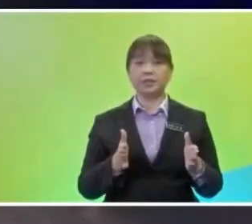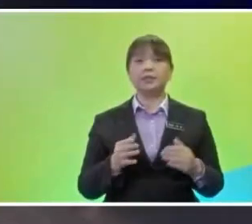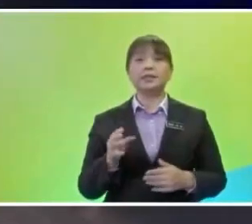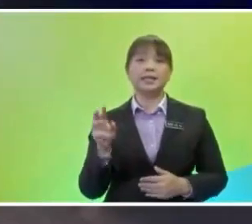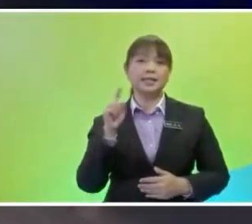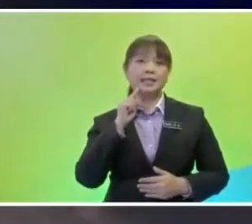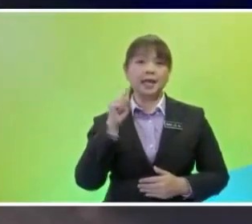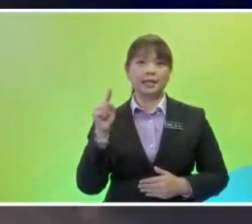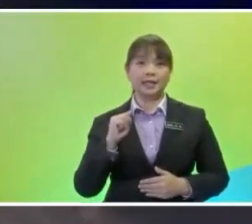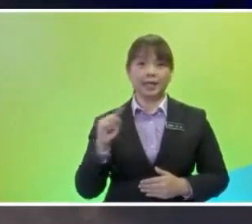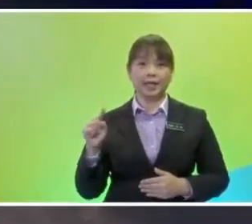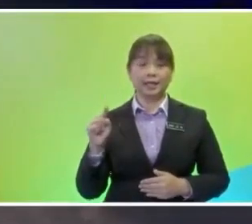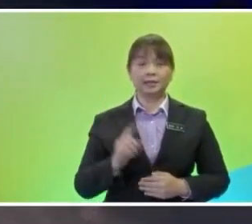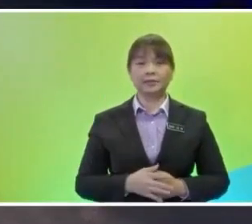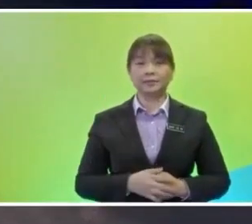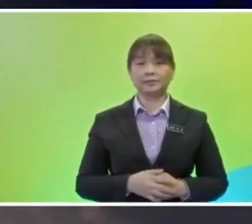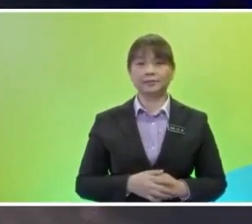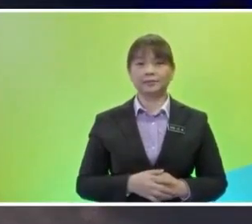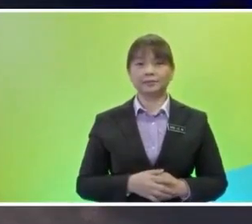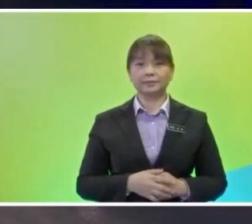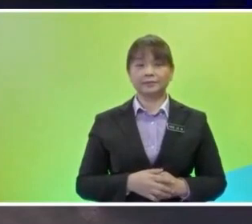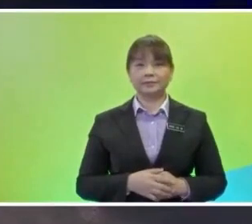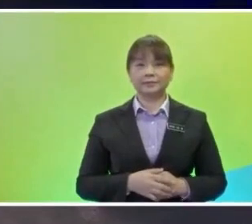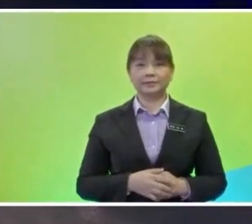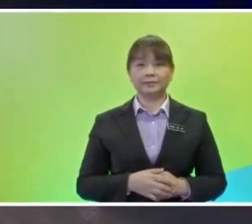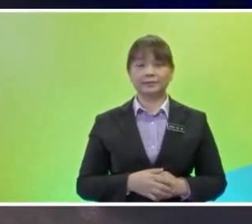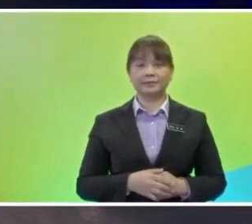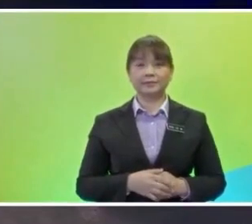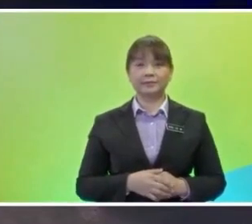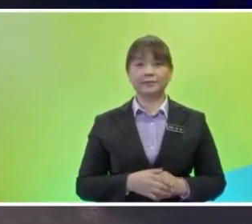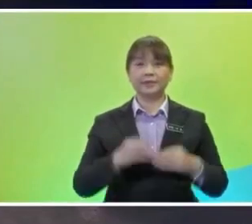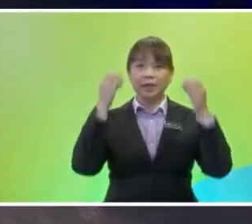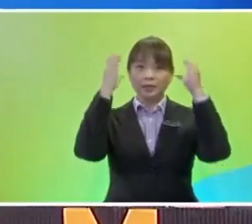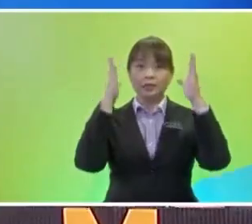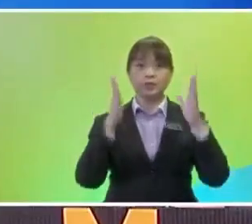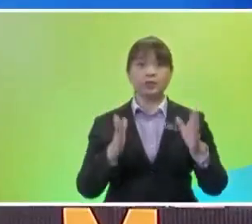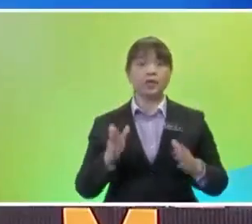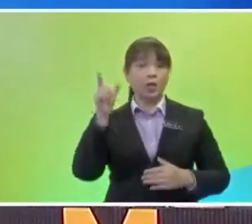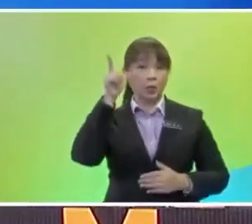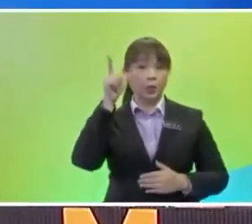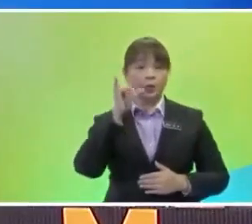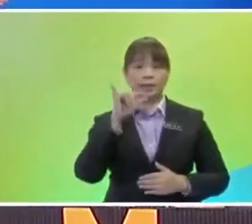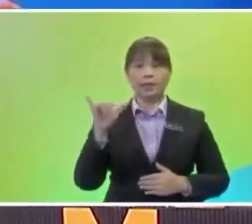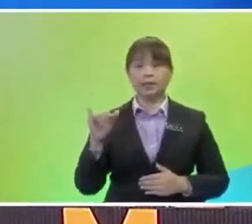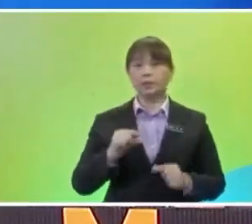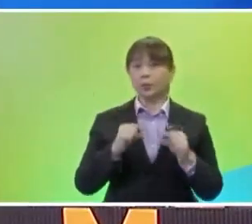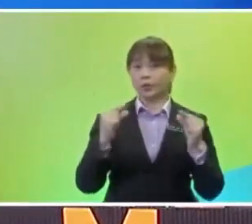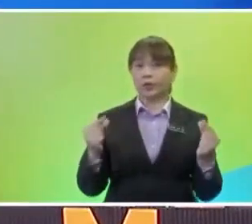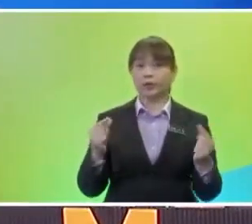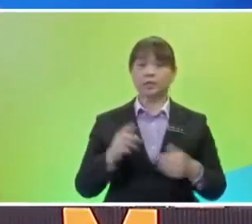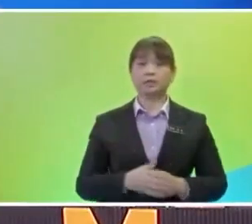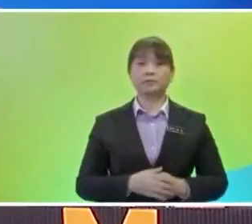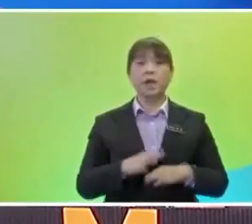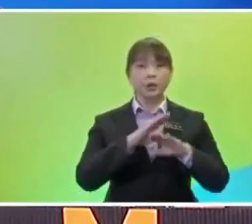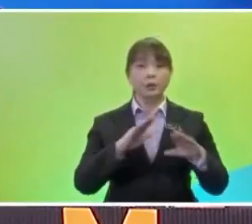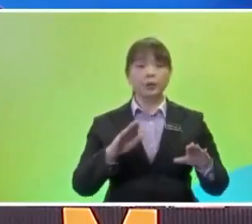Zakiah, how are Hi. You? I'm fine, I'm good. Wow, how are you? You're looking... I'm great, teacher, because I'm going to be learning with you. Okay. And also, not to forget, we